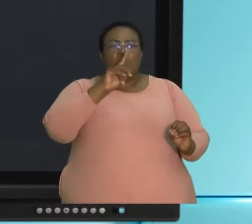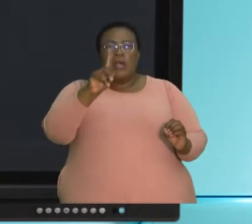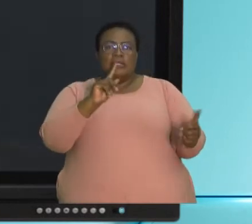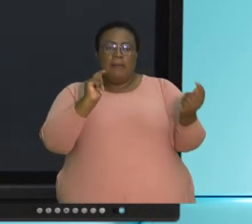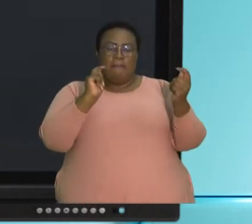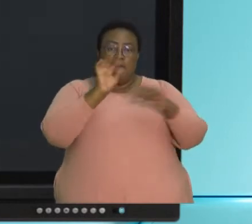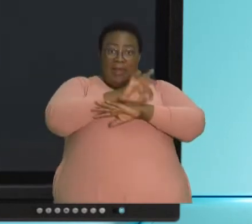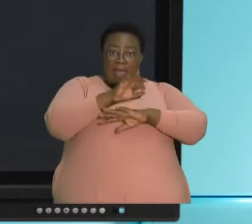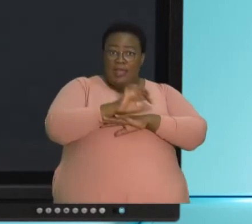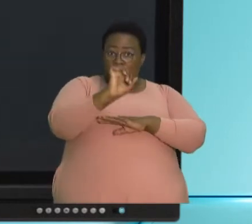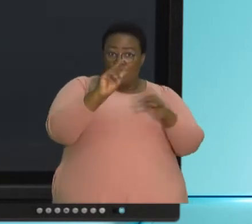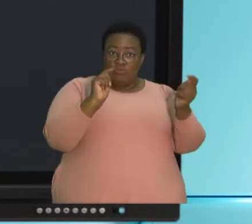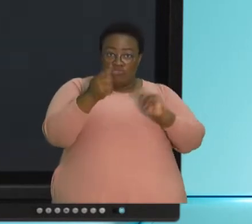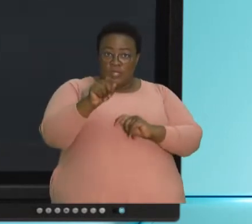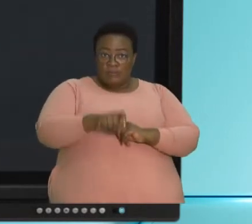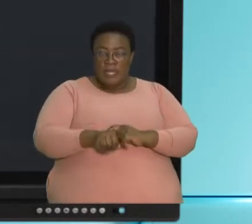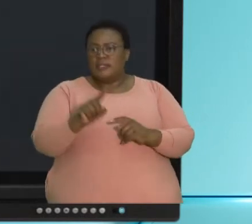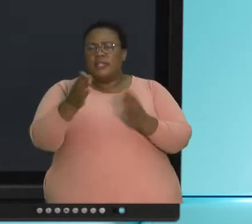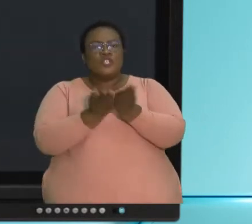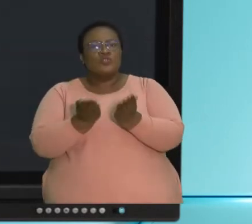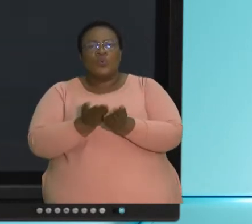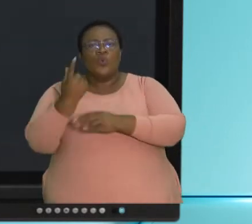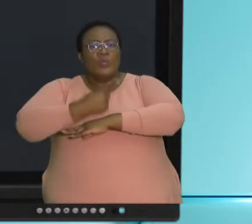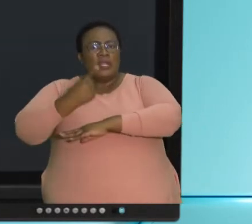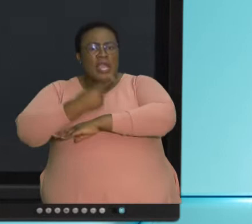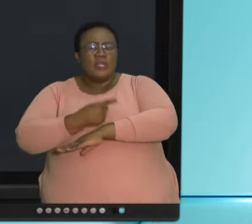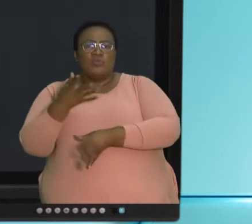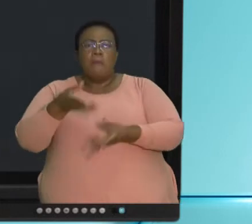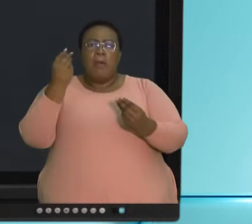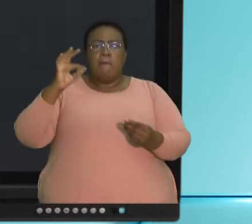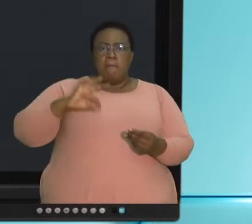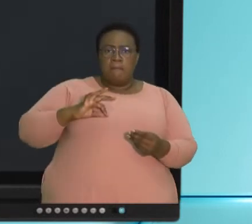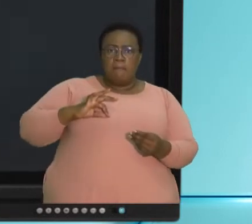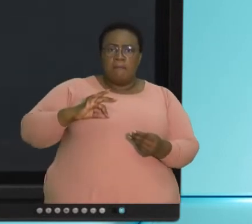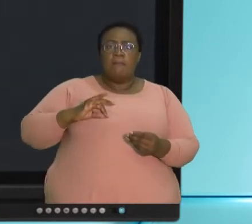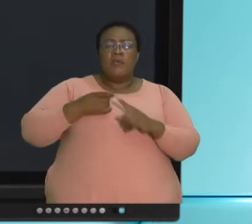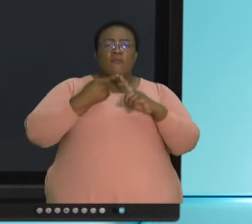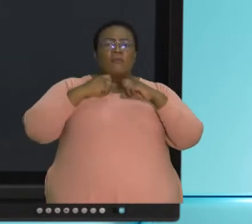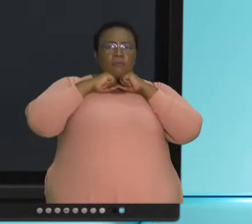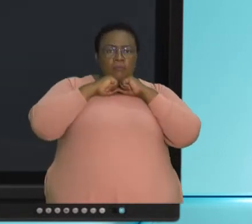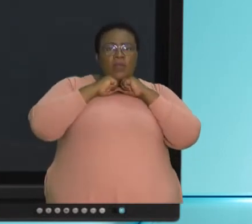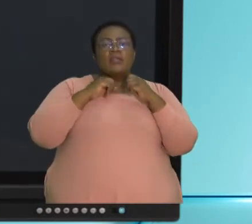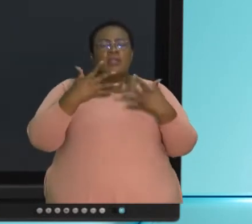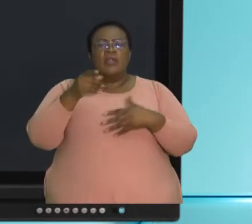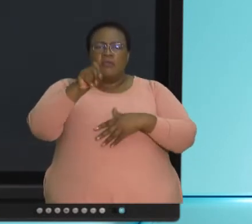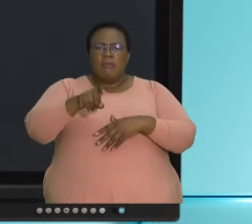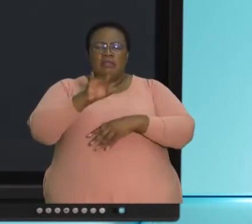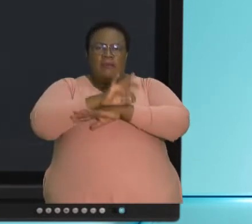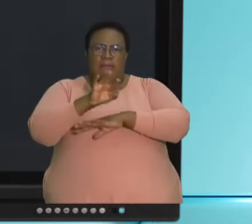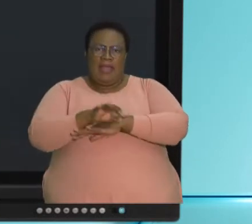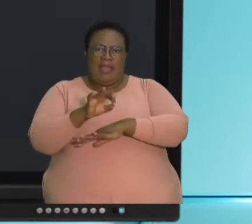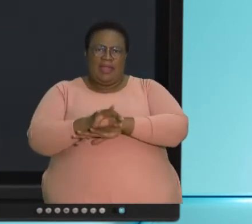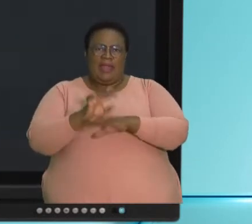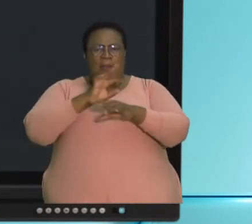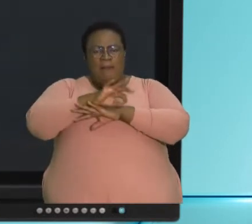It might be school days where you are getting an allowance, the plan must be different. So you must have a plan that you're going to